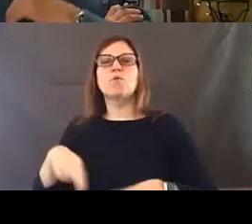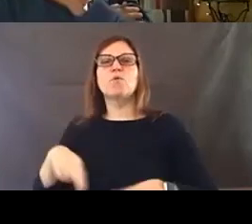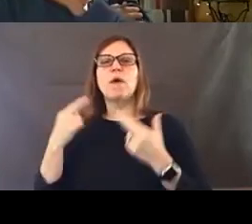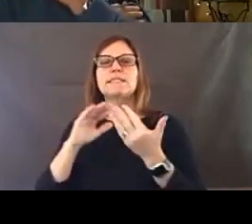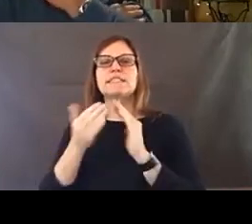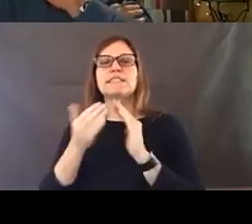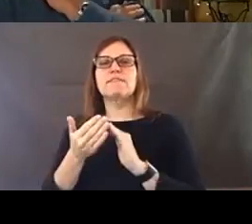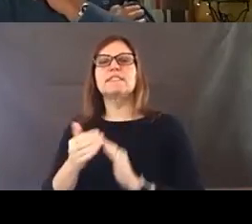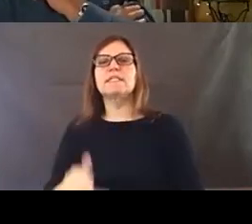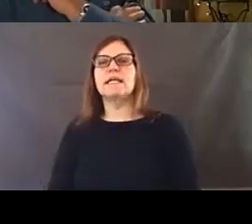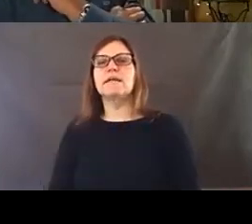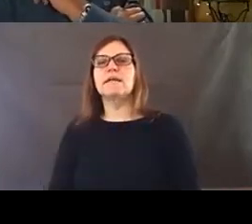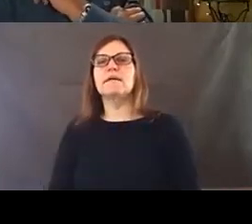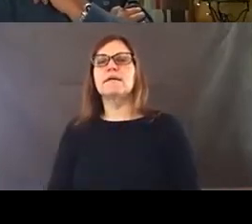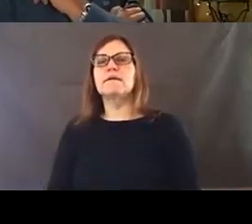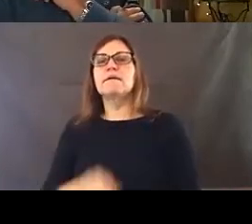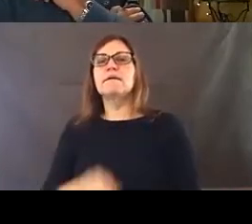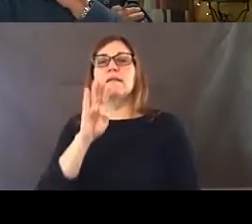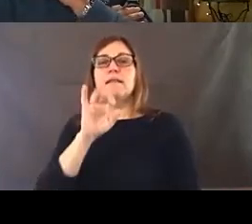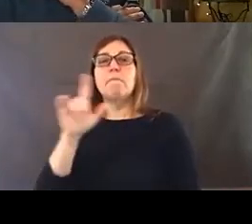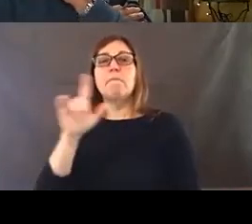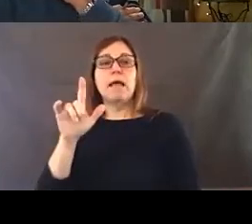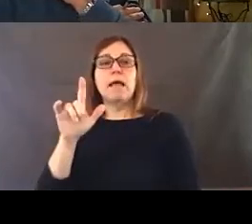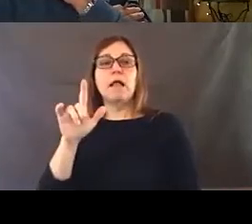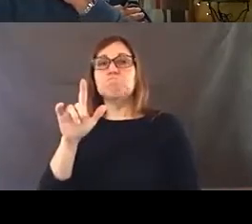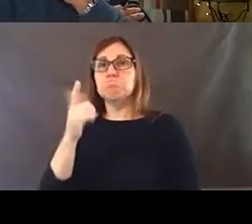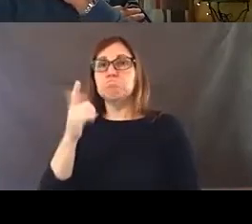The reading title of the bill, is there any discussion on the bill?